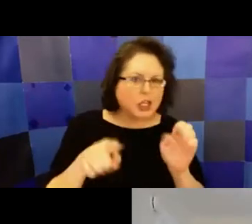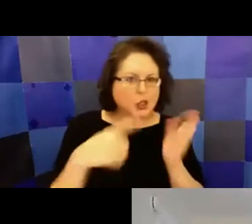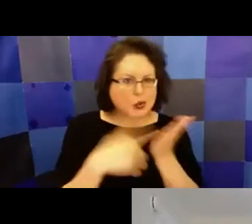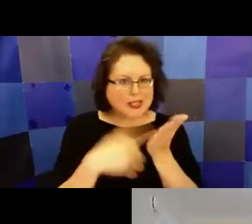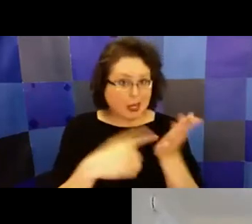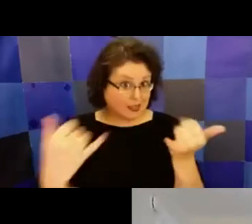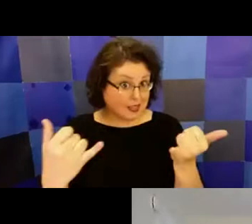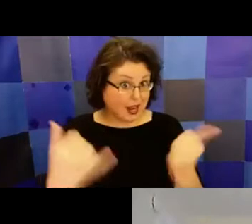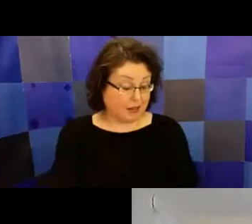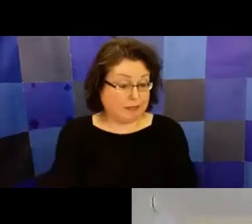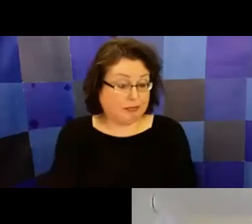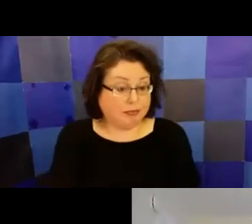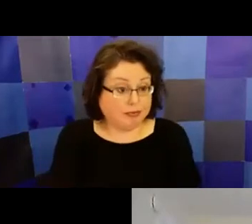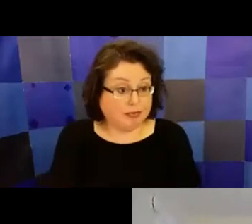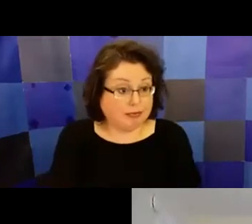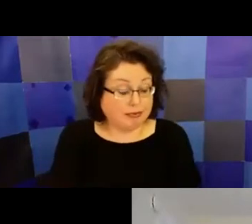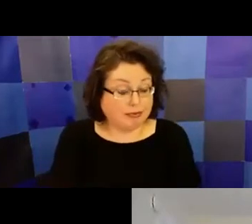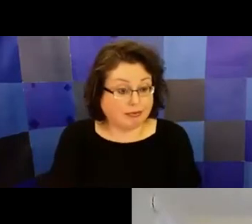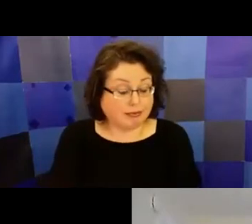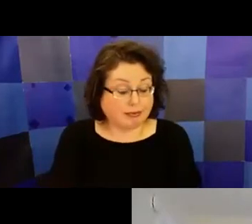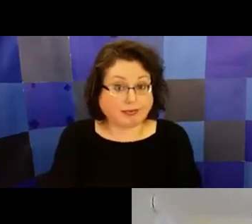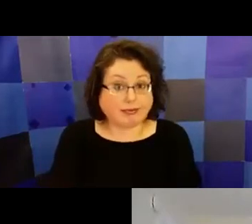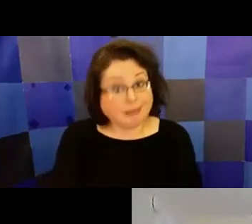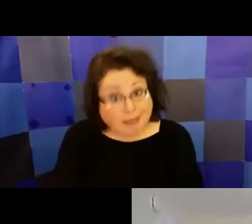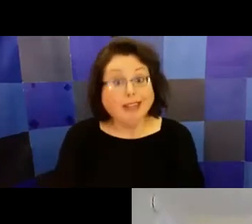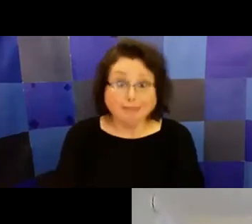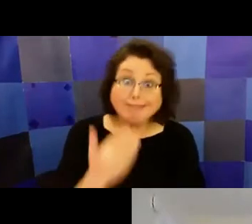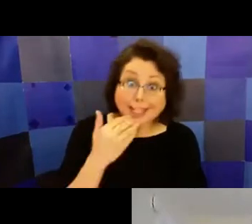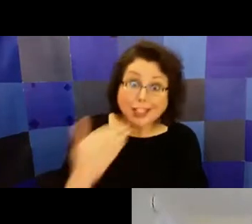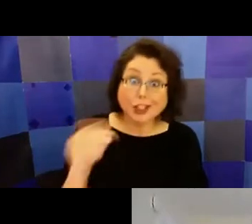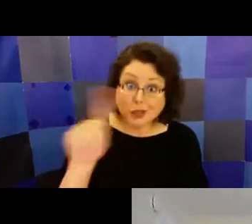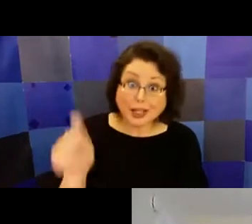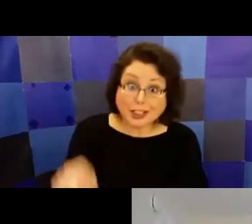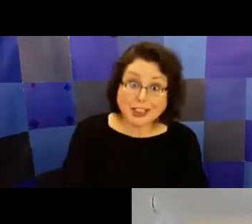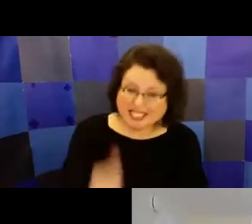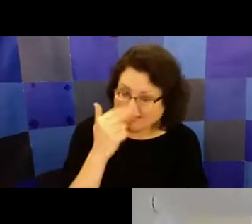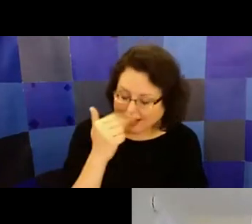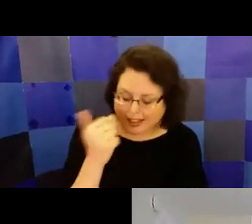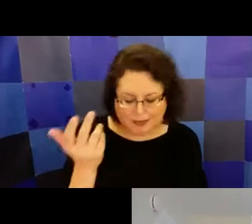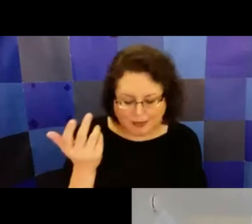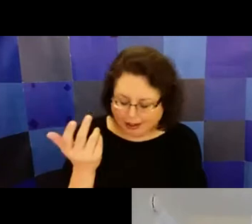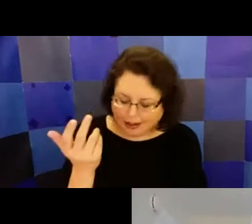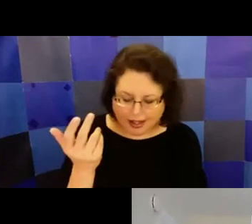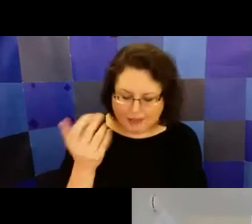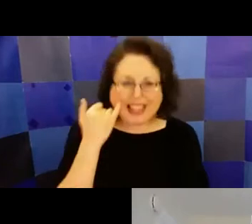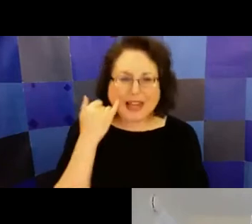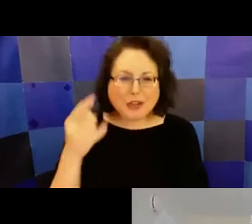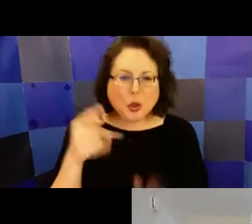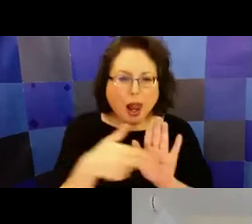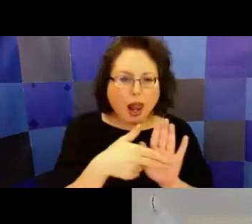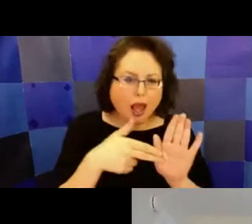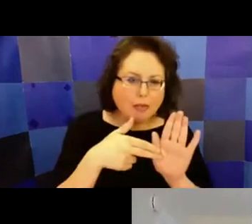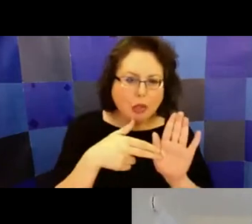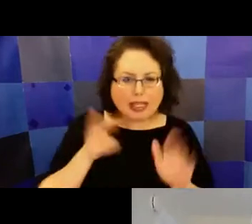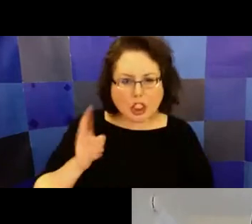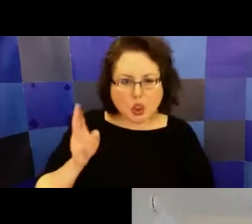You know, that's a good question. It's funny. if you get labeled a historian of